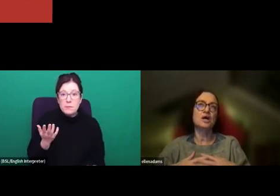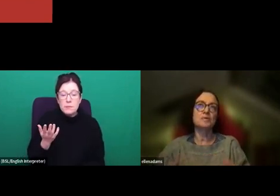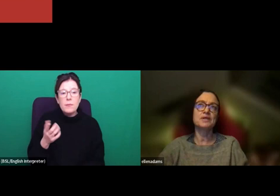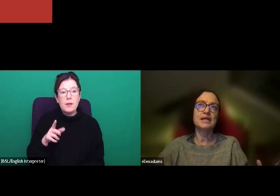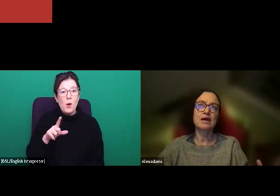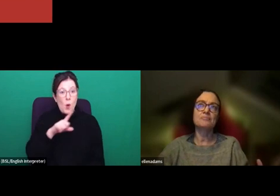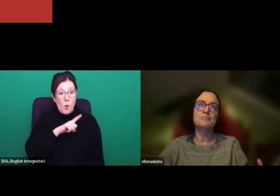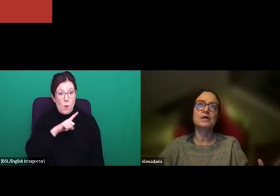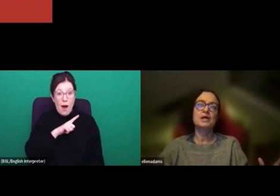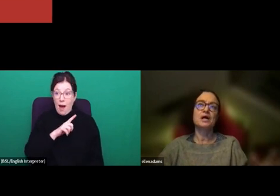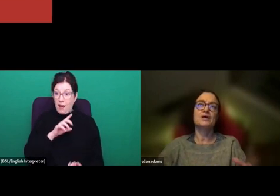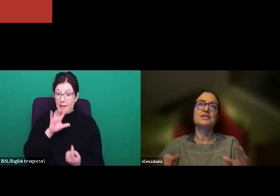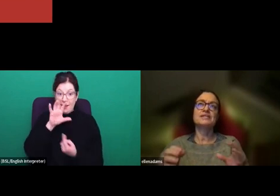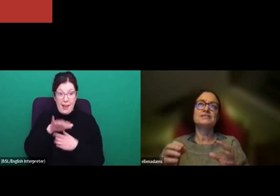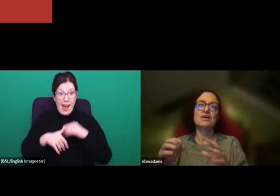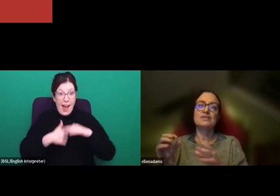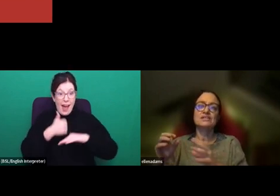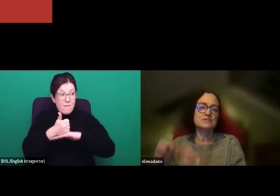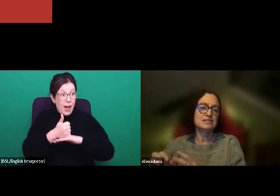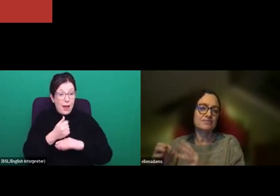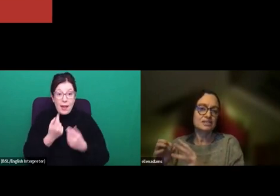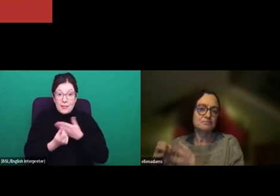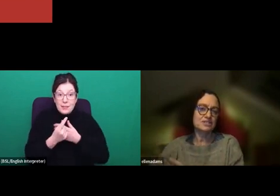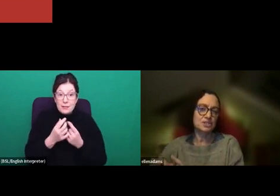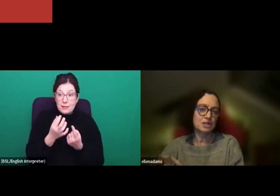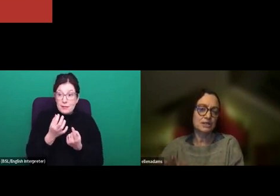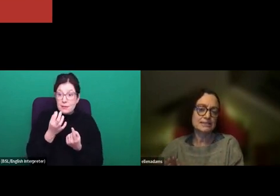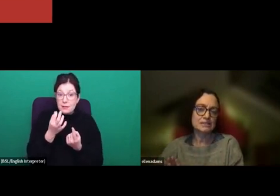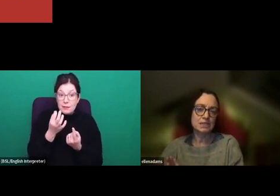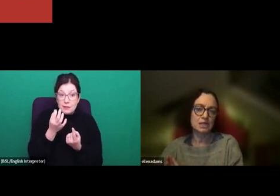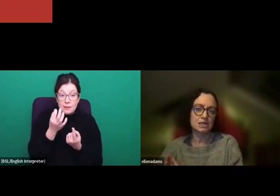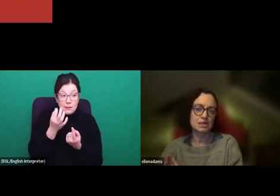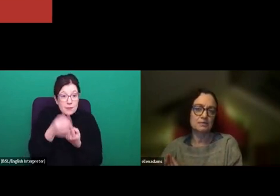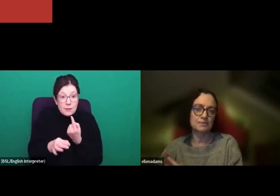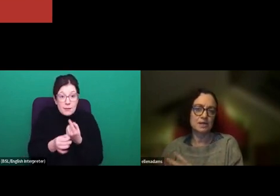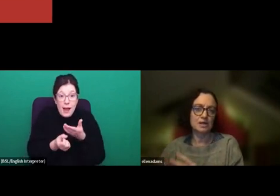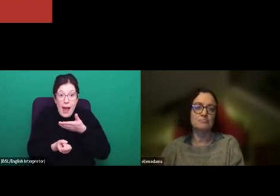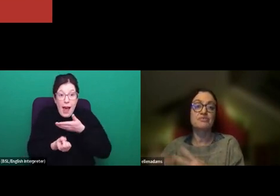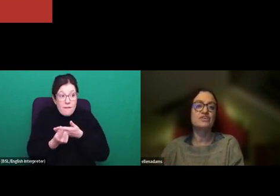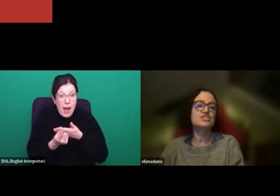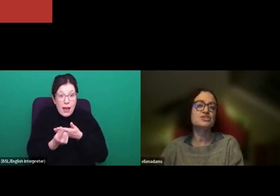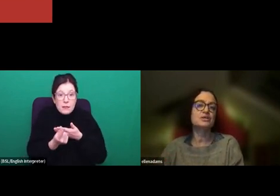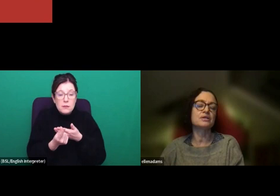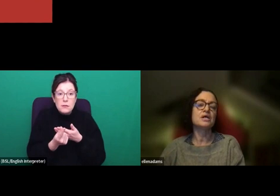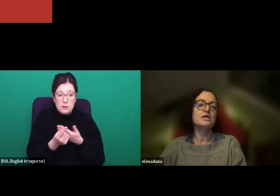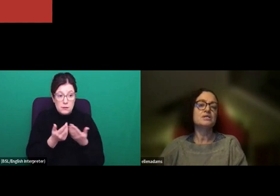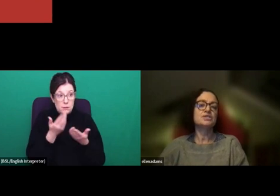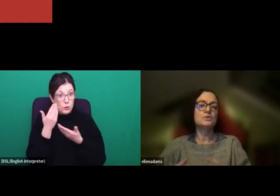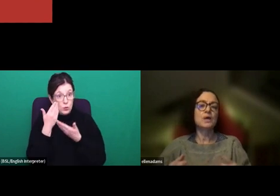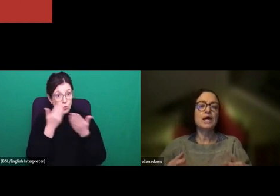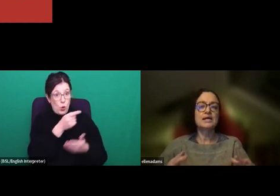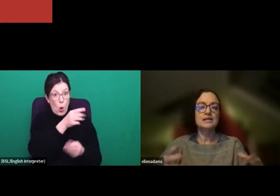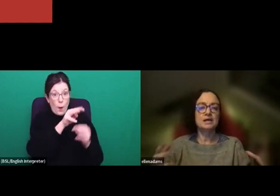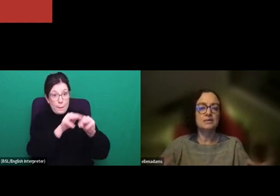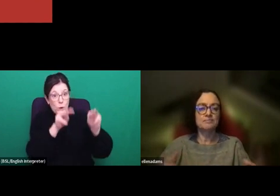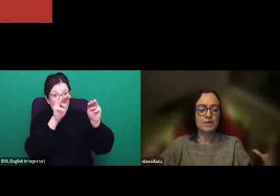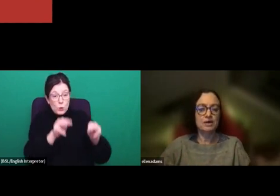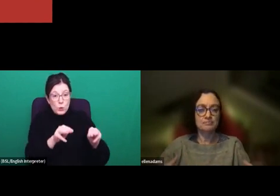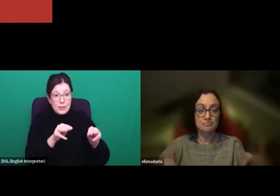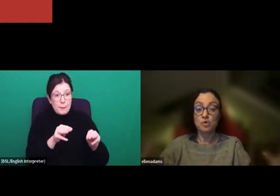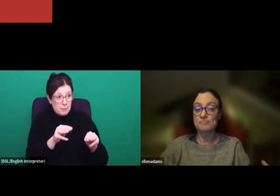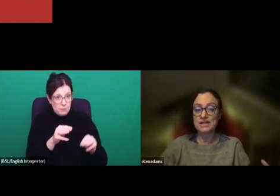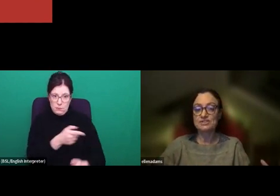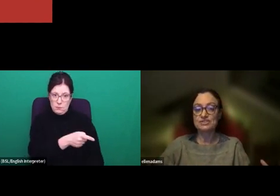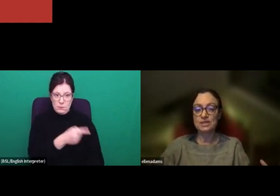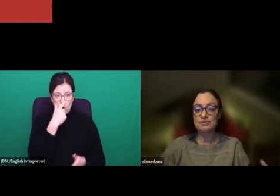consider opening up these very specific specialised provision to